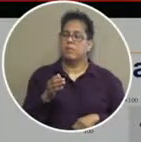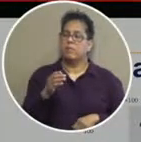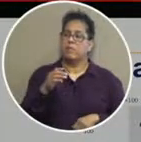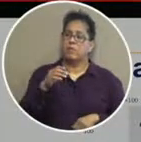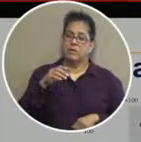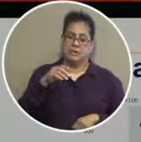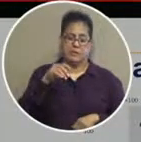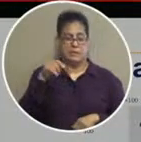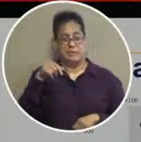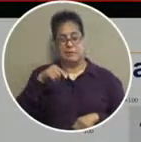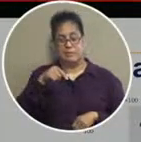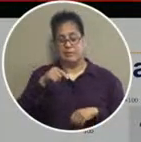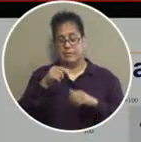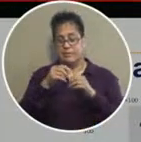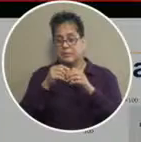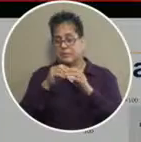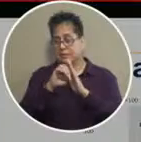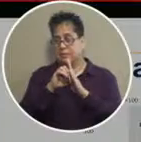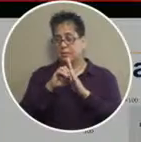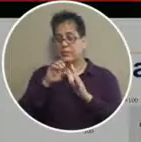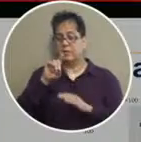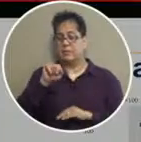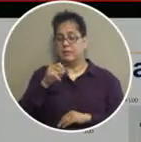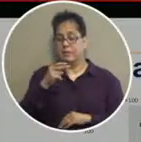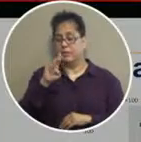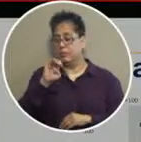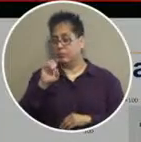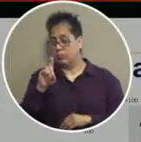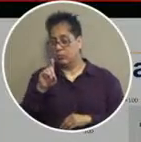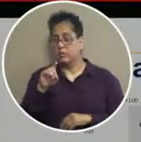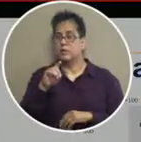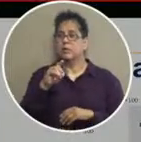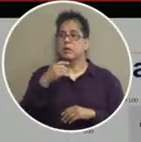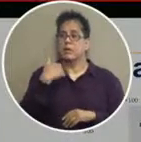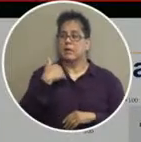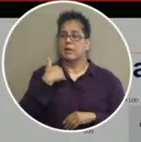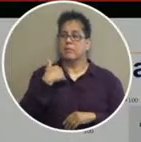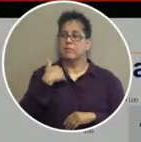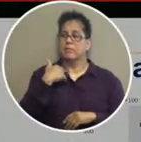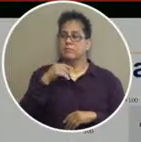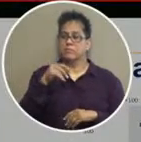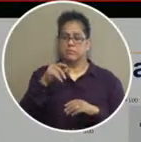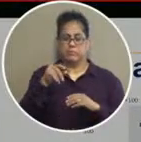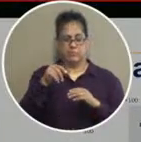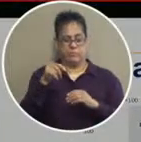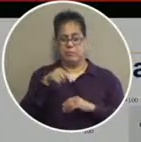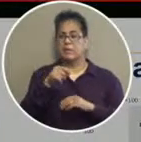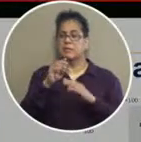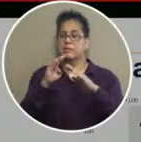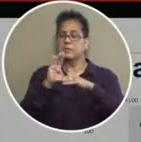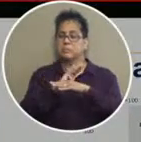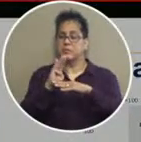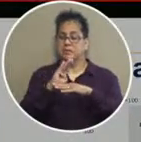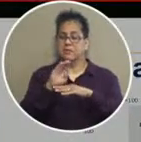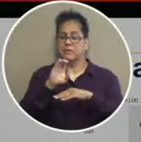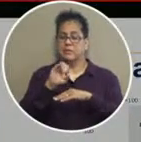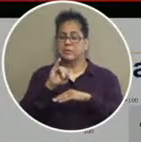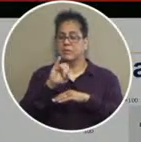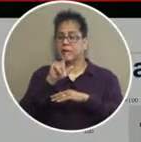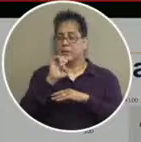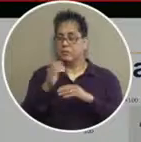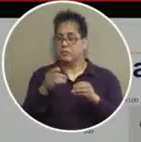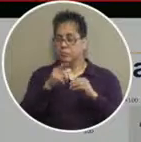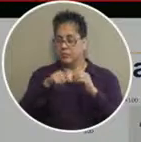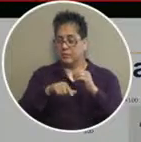So this is another example of data dashboards or analysis that we have on bridges. So here, this is the business cycle in El Paso.